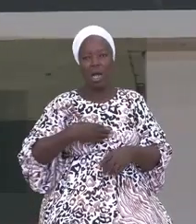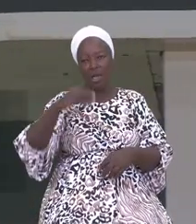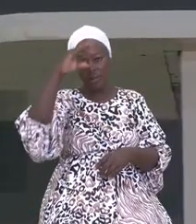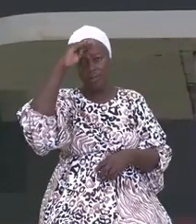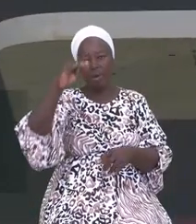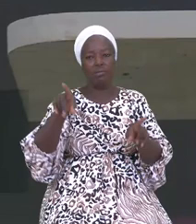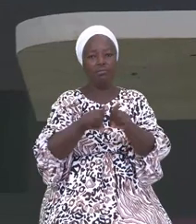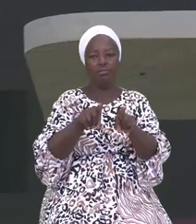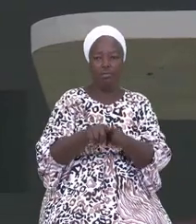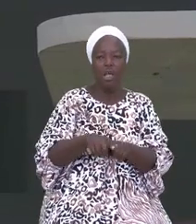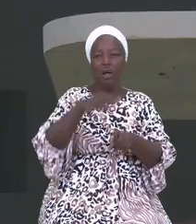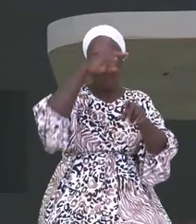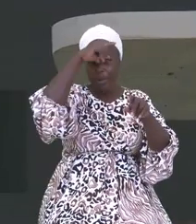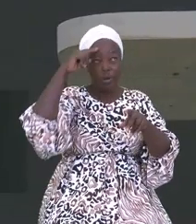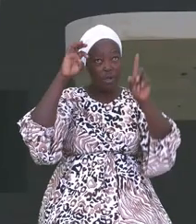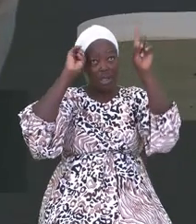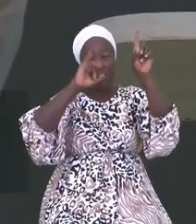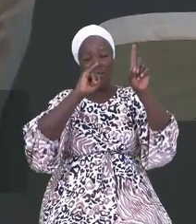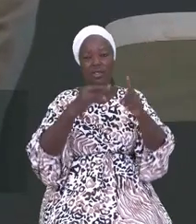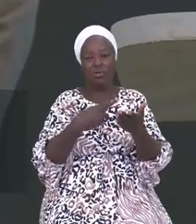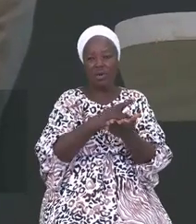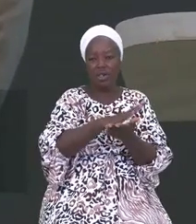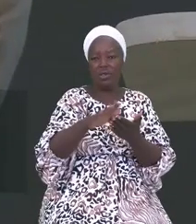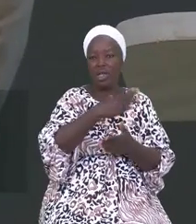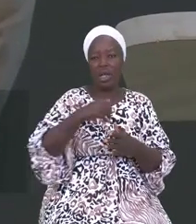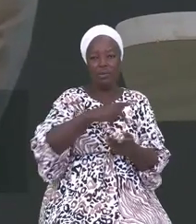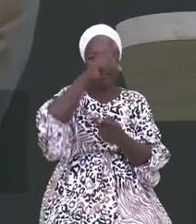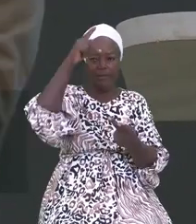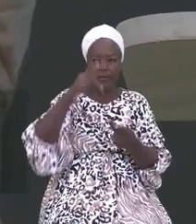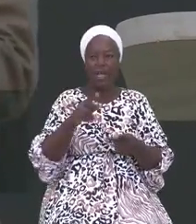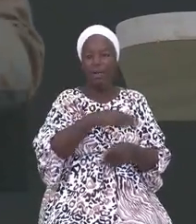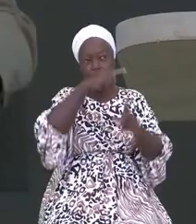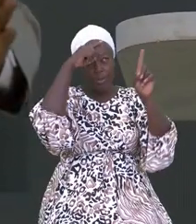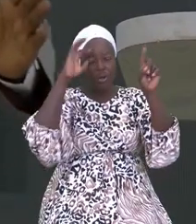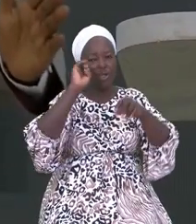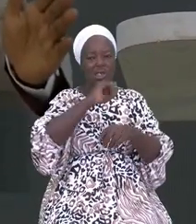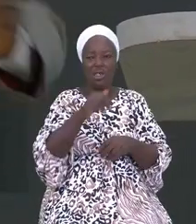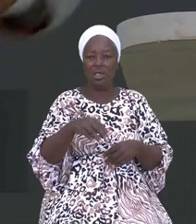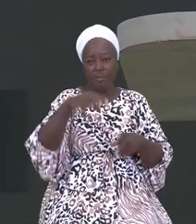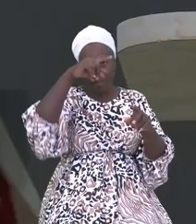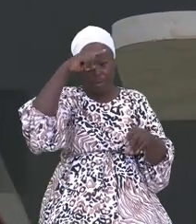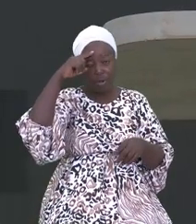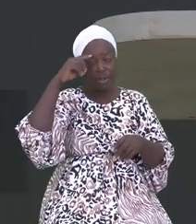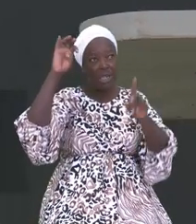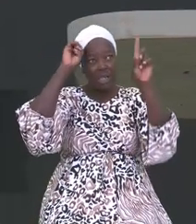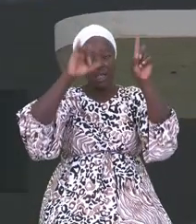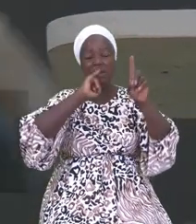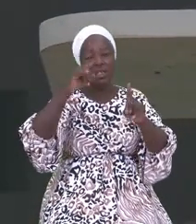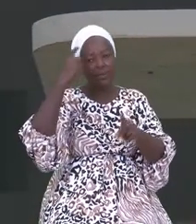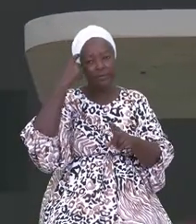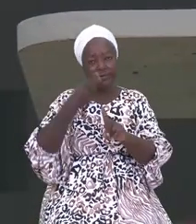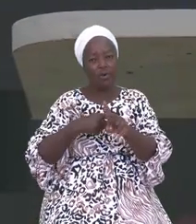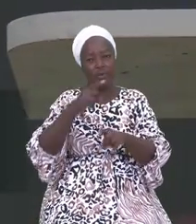is righteous and perfect, because he's lived from eternity and then he came to earth and he's